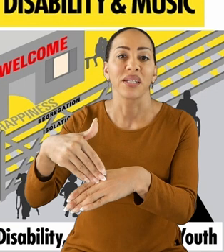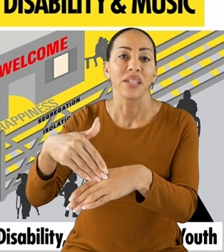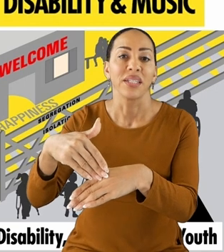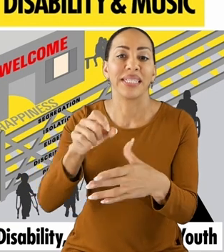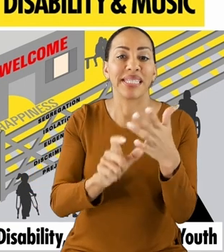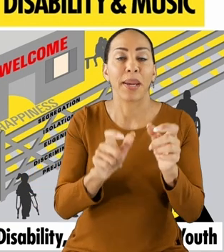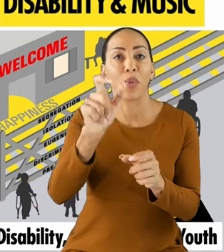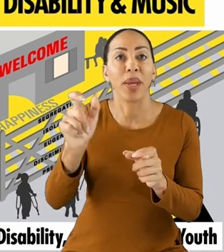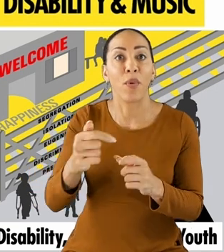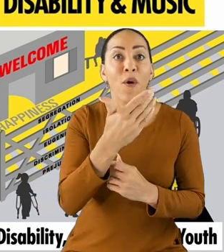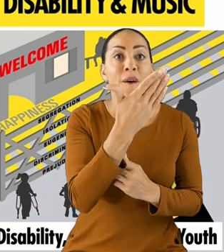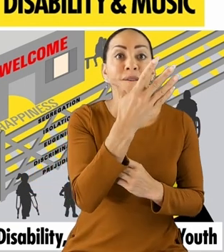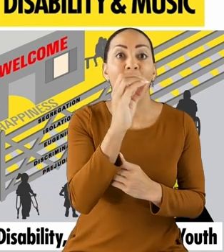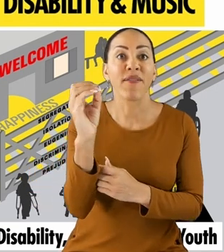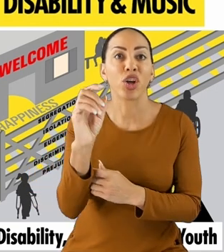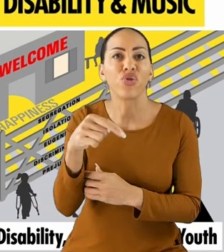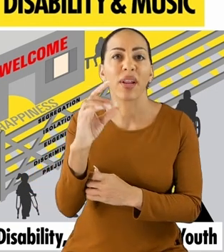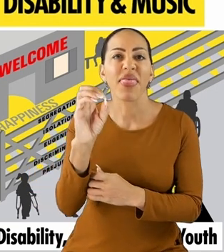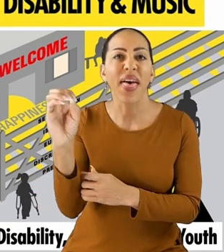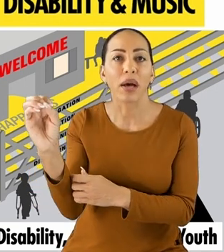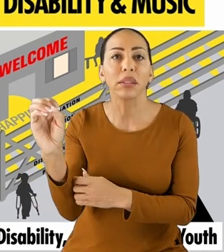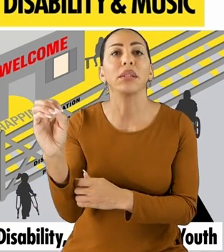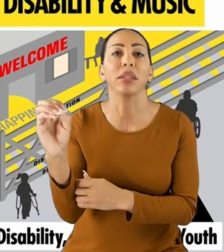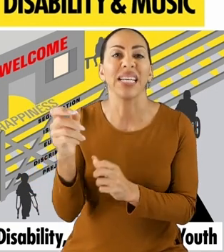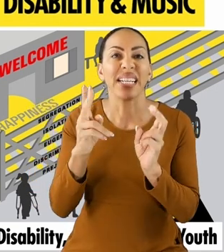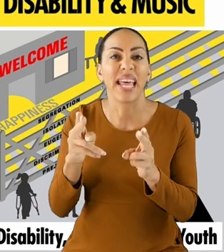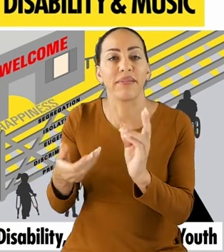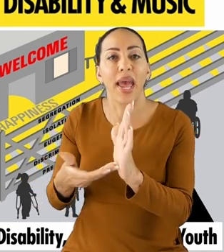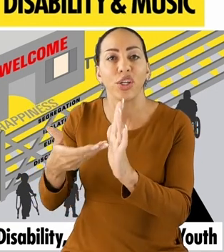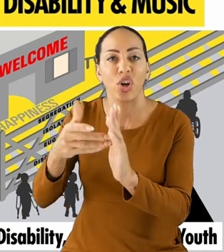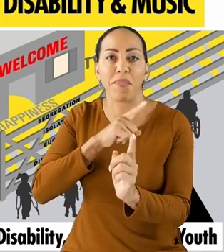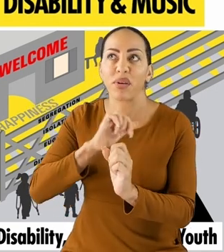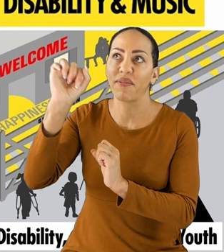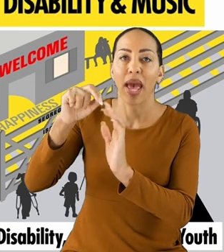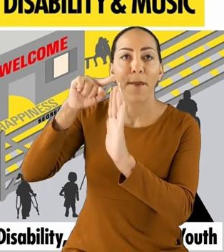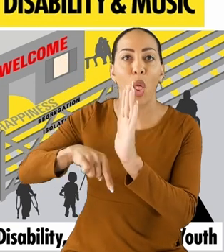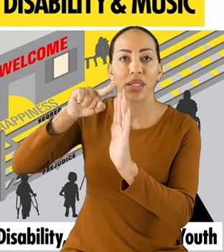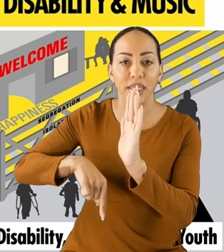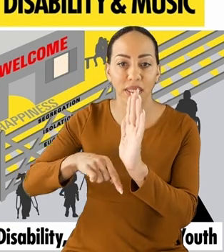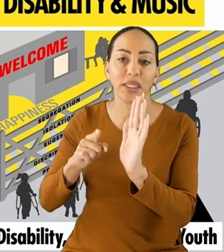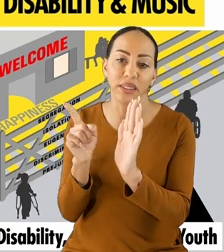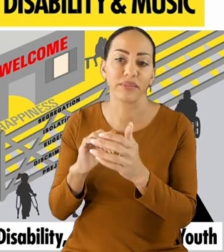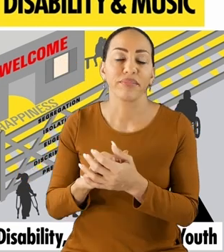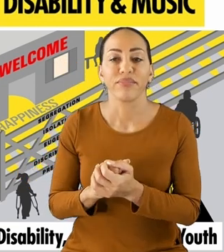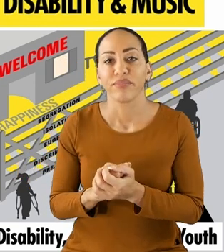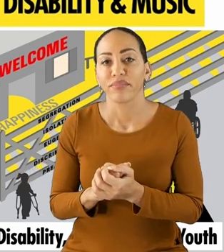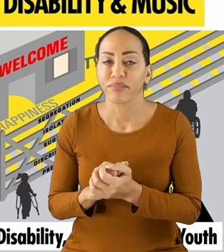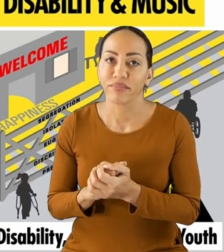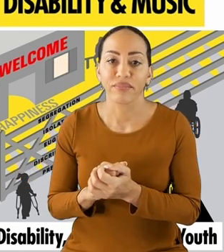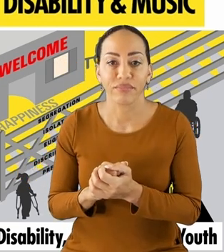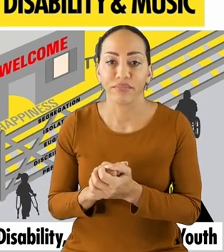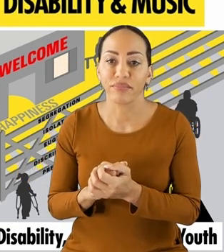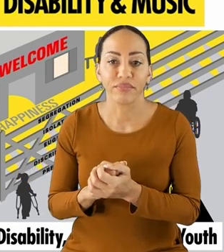which account for an additional 500,000 deaths in this country that wouldn't have happened if it hadn't have been for those policies,